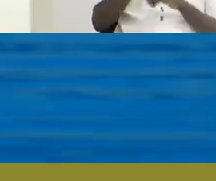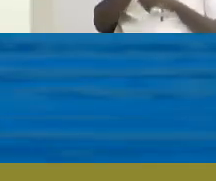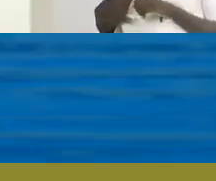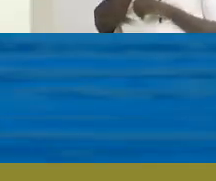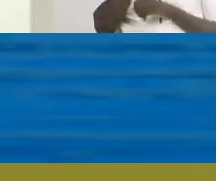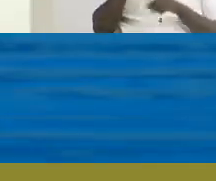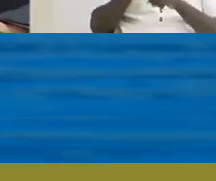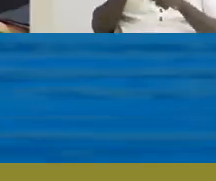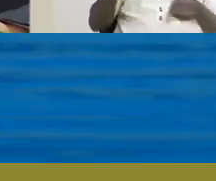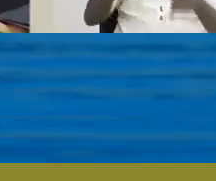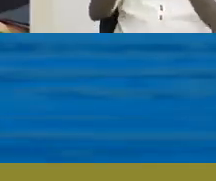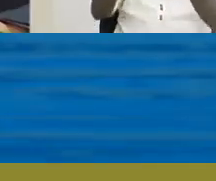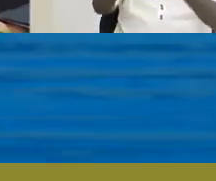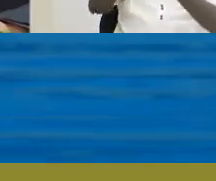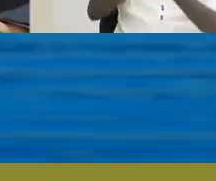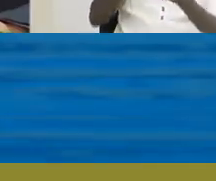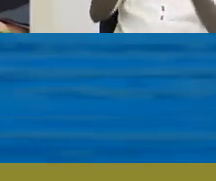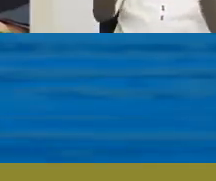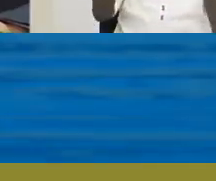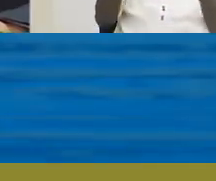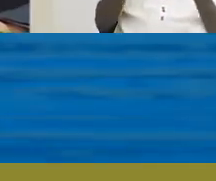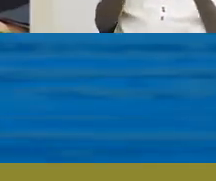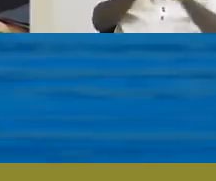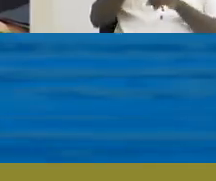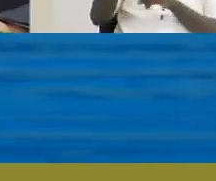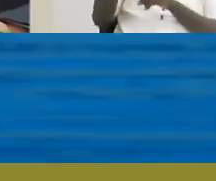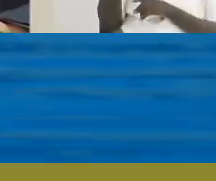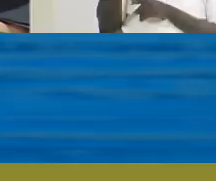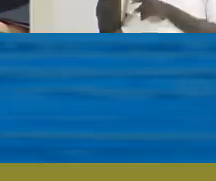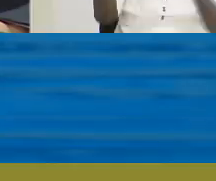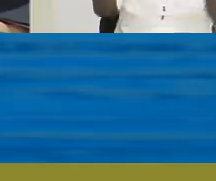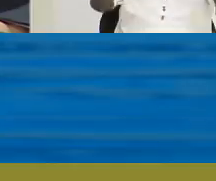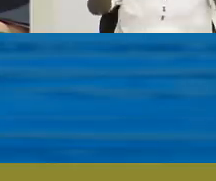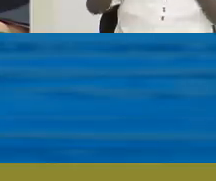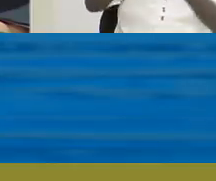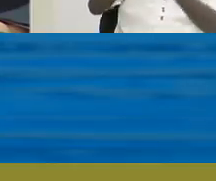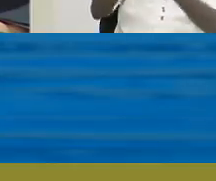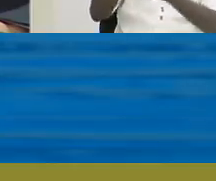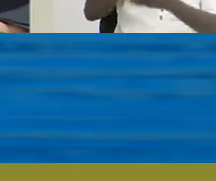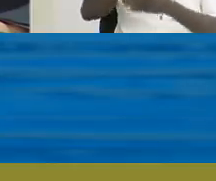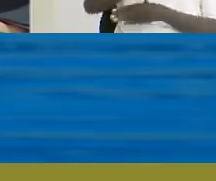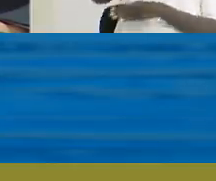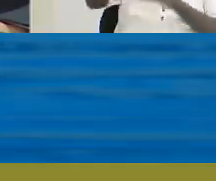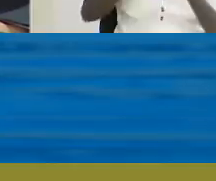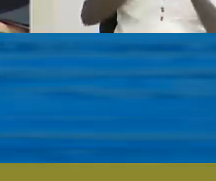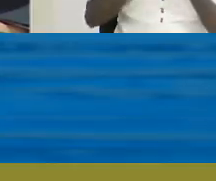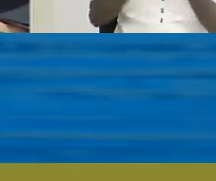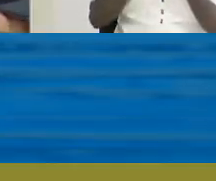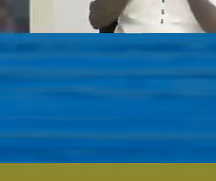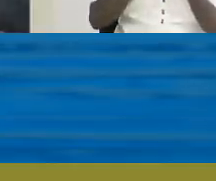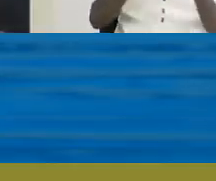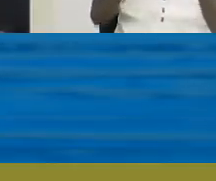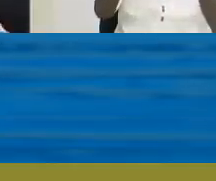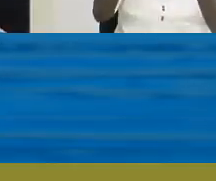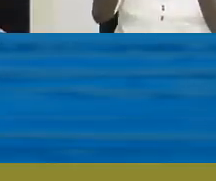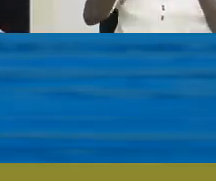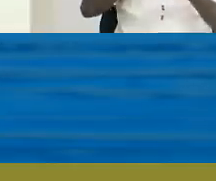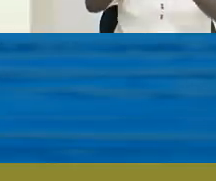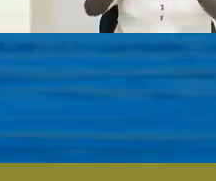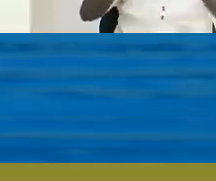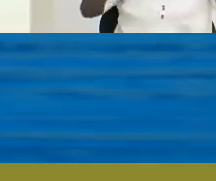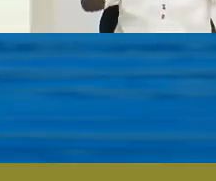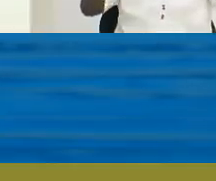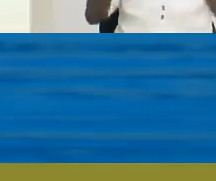Now, so that was the problems between me and Sana. So with Jammeh, sorry, sir. Yes.